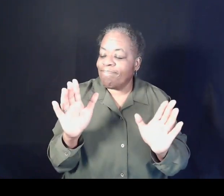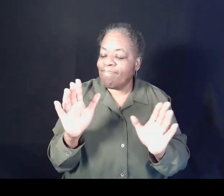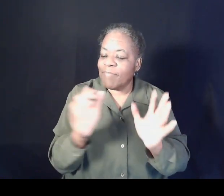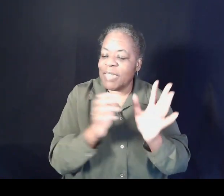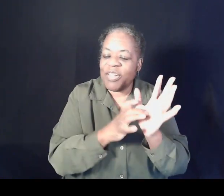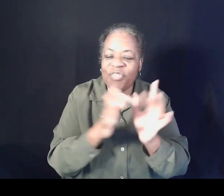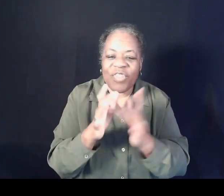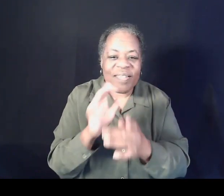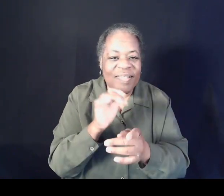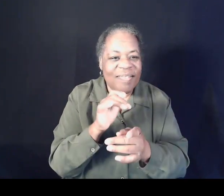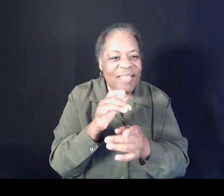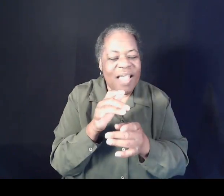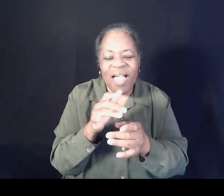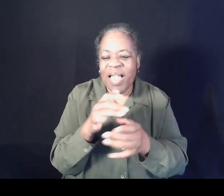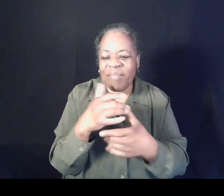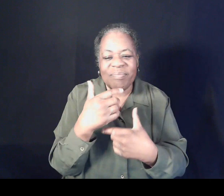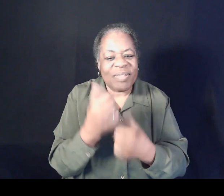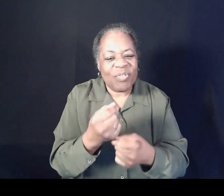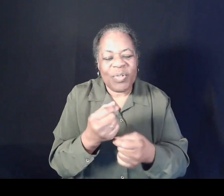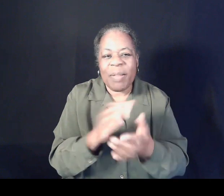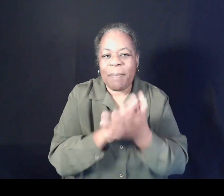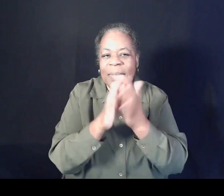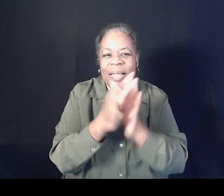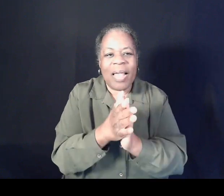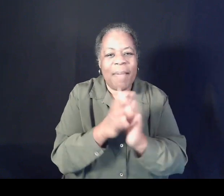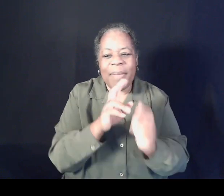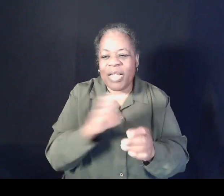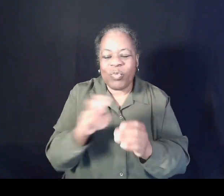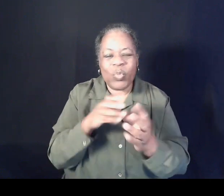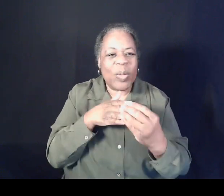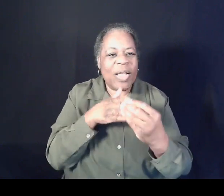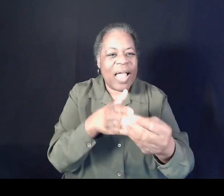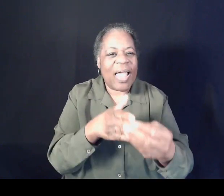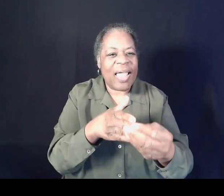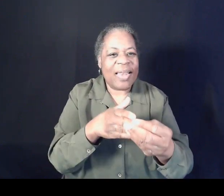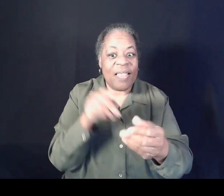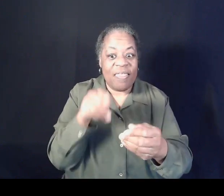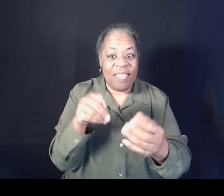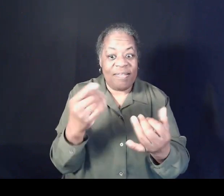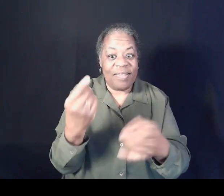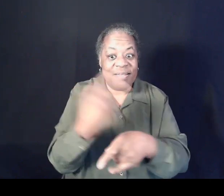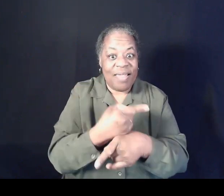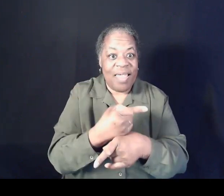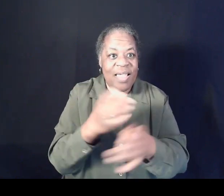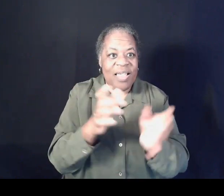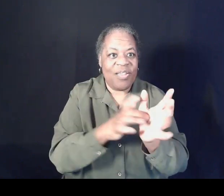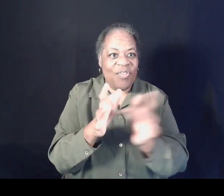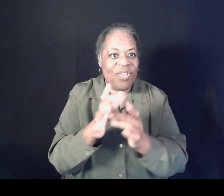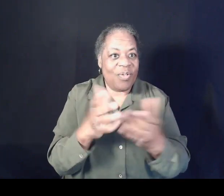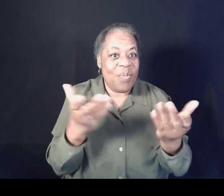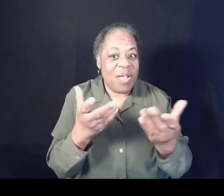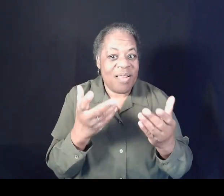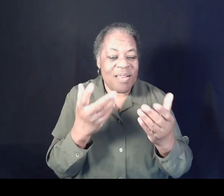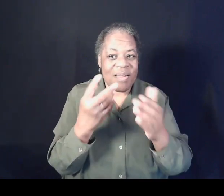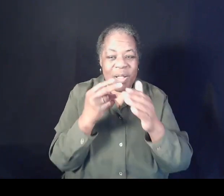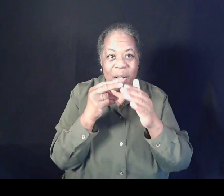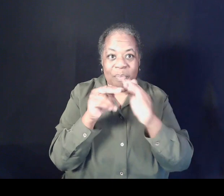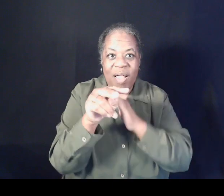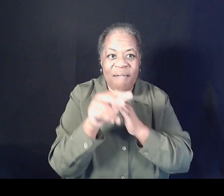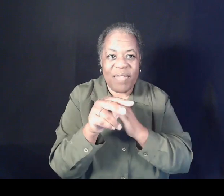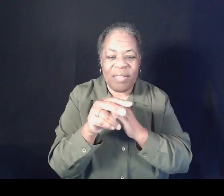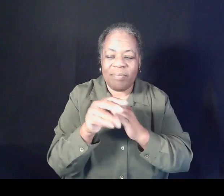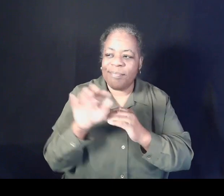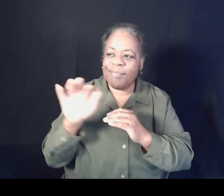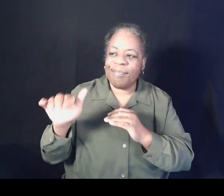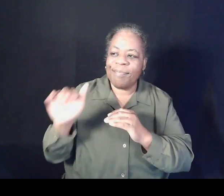not interested in being their tour guide. On this day, he's a prophet. Look at these massive stones. Look at these